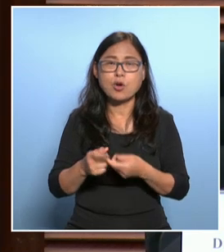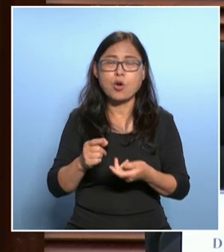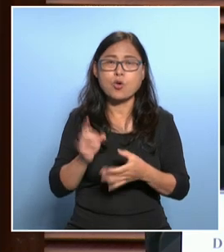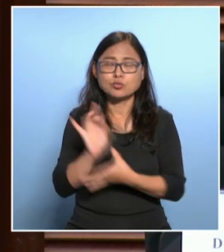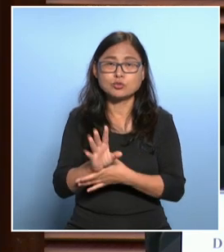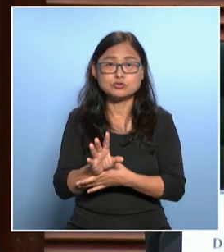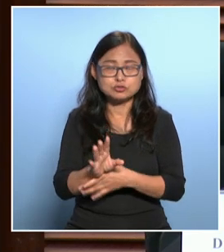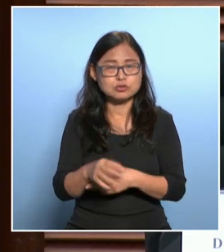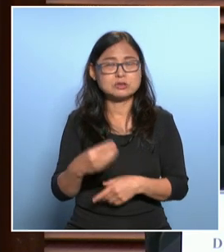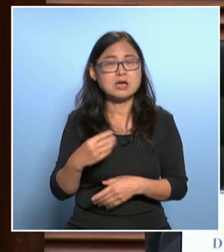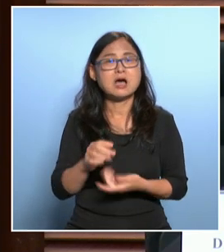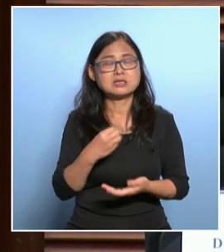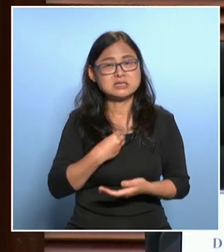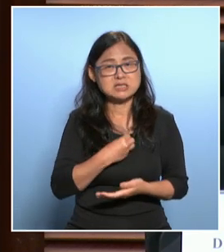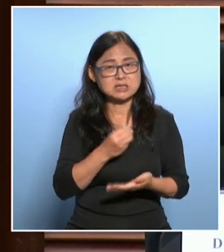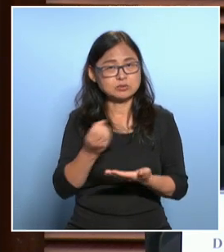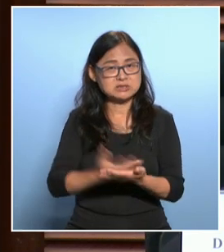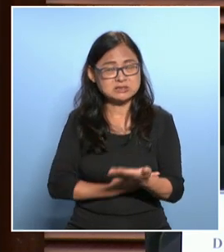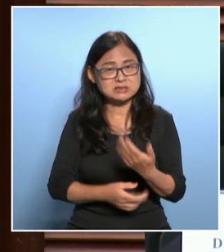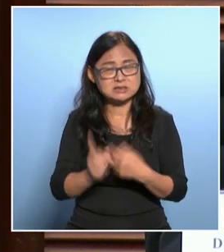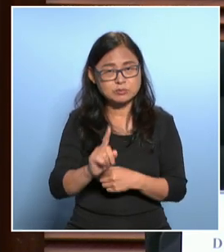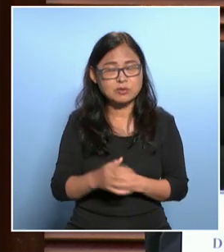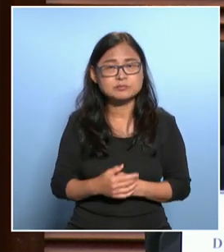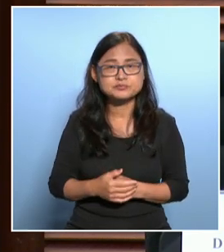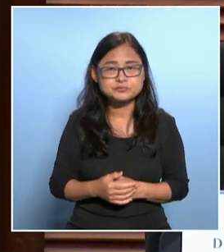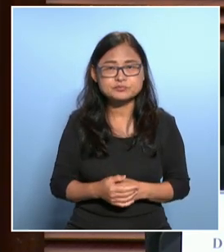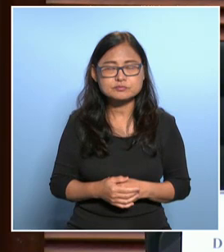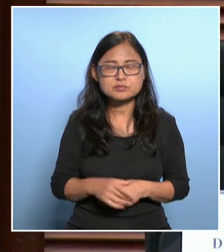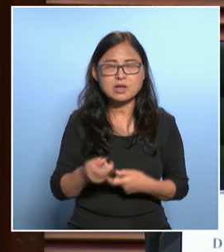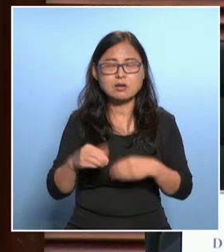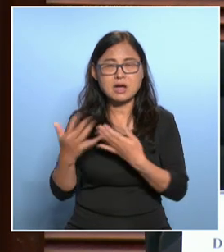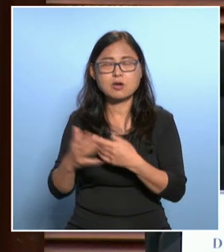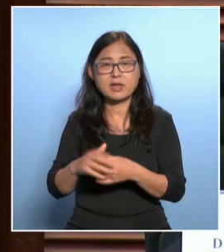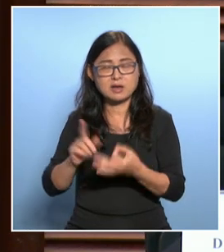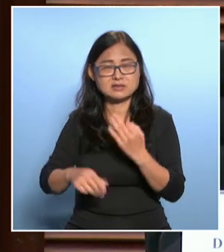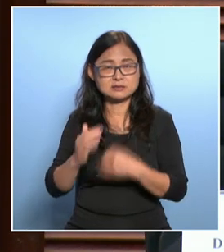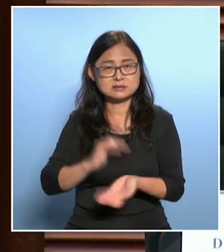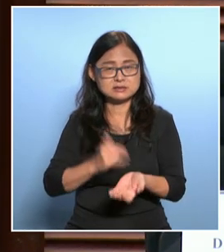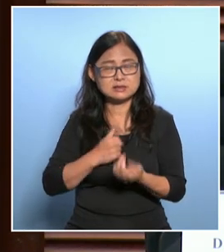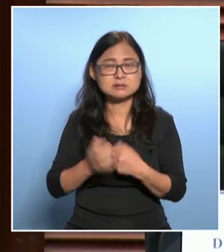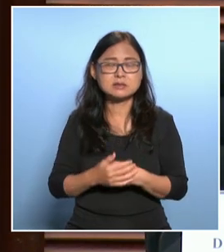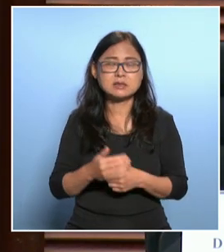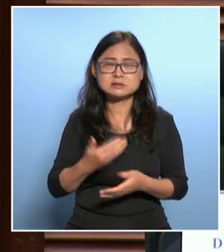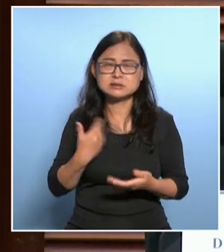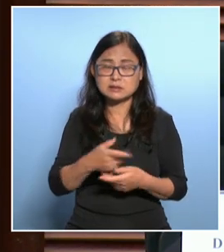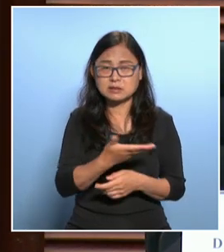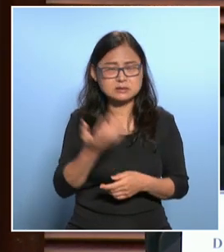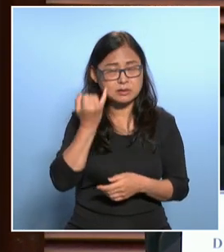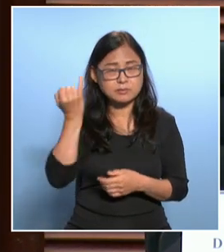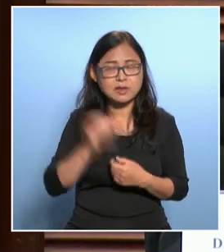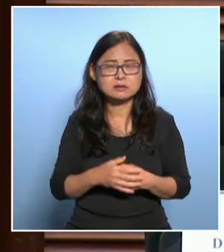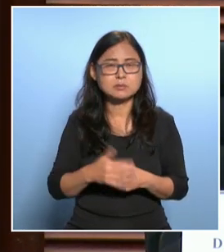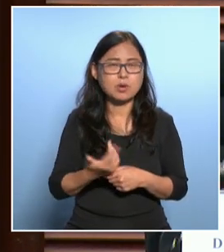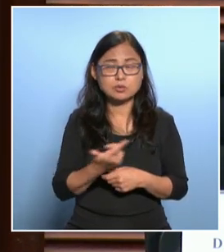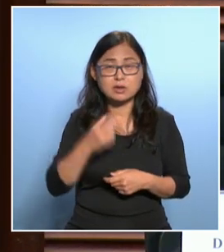Second, regarding how we can promote or implement AMDs clinically. I'll invite Dr. Se to take the